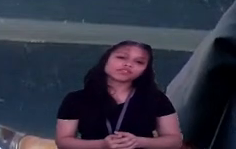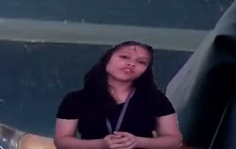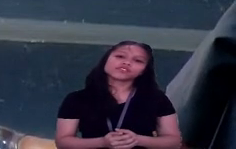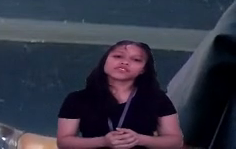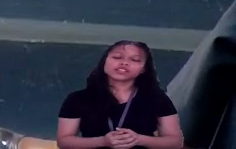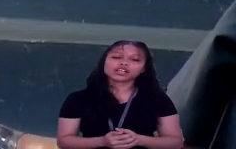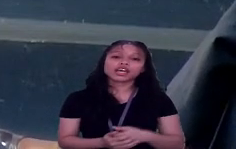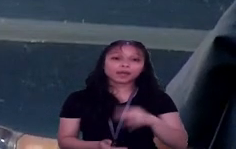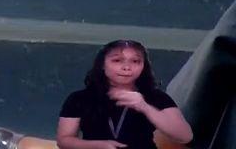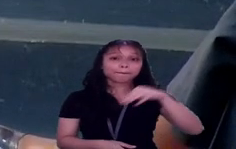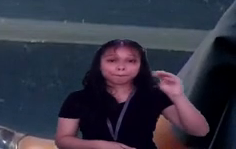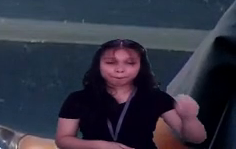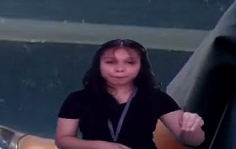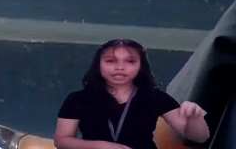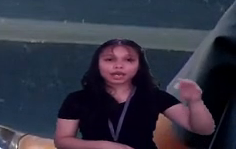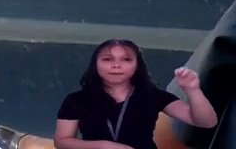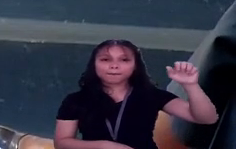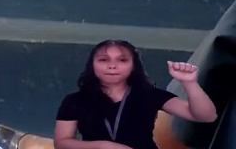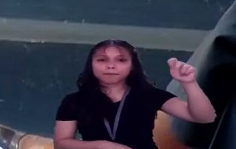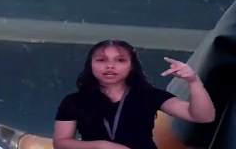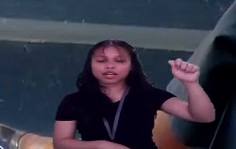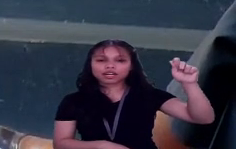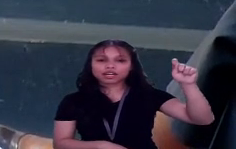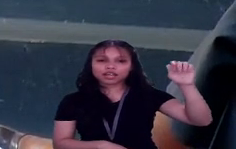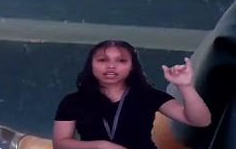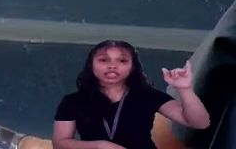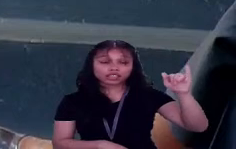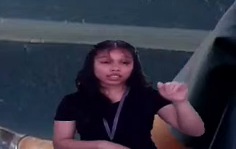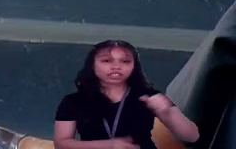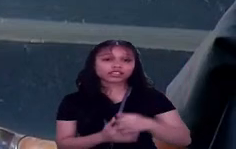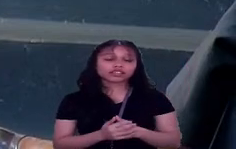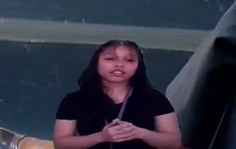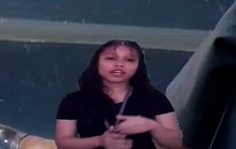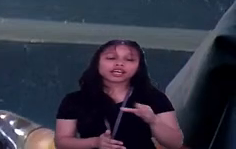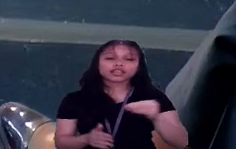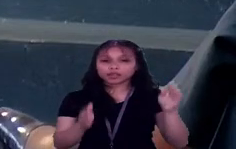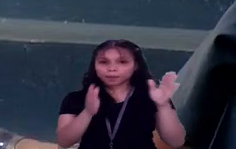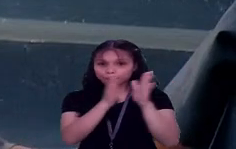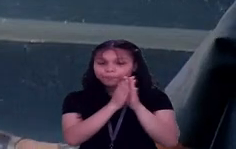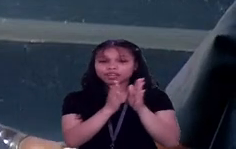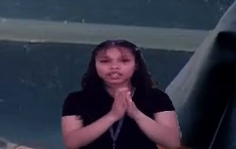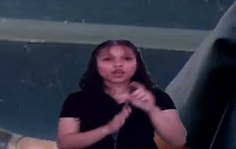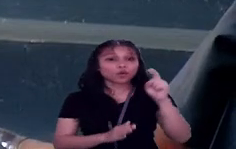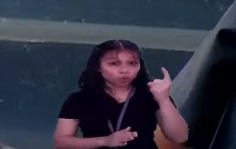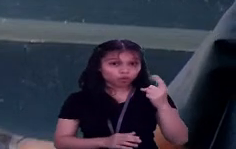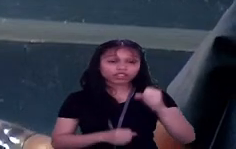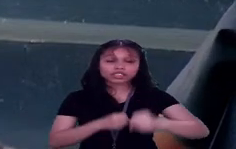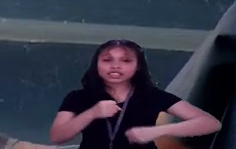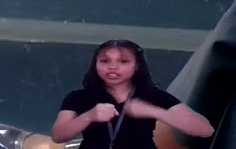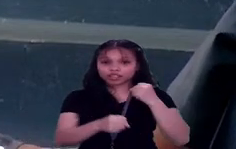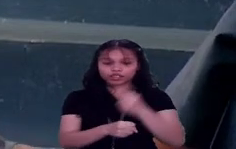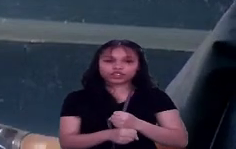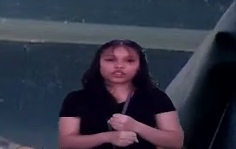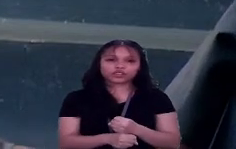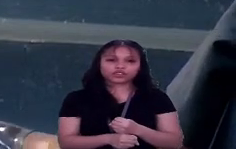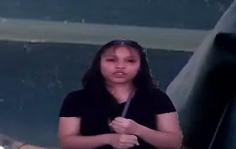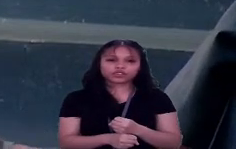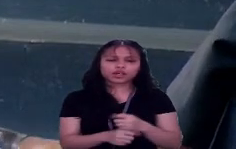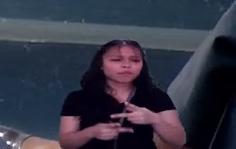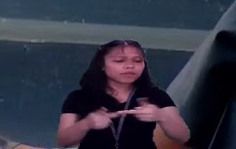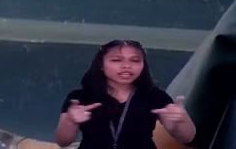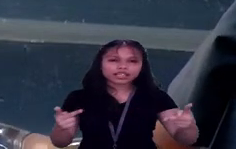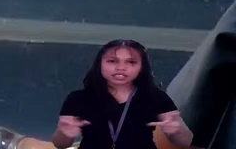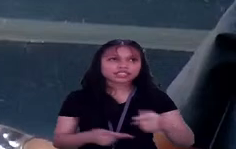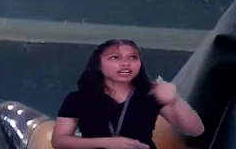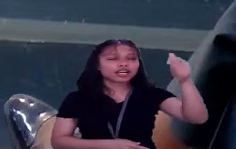Bible College in Makati with theology. And I prayed for 1 year for the field that God wants me to go to.